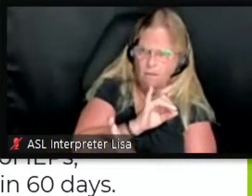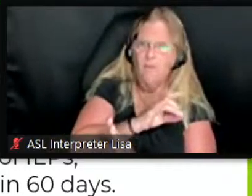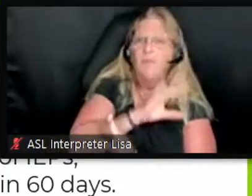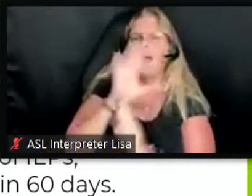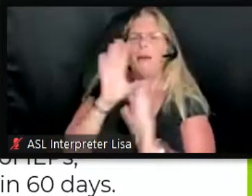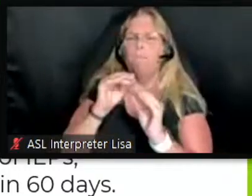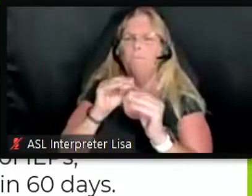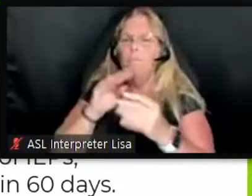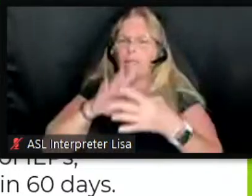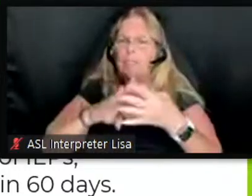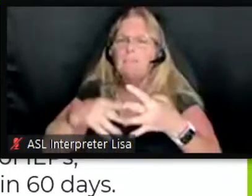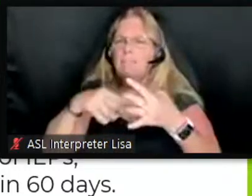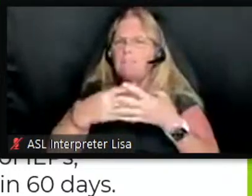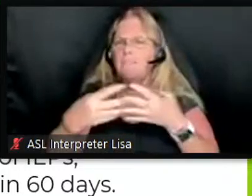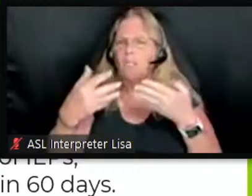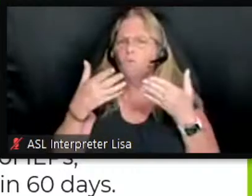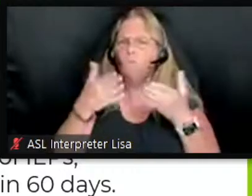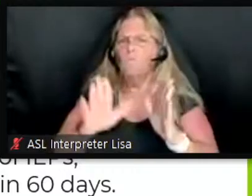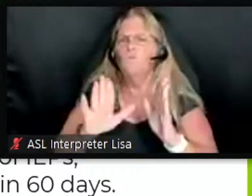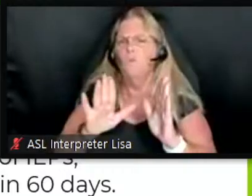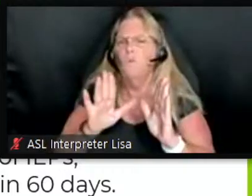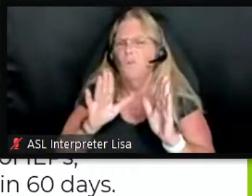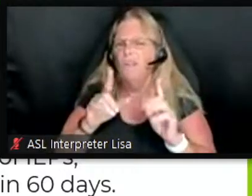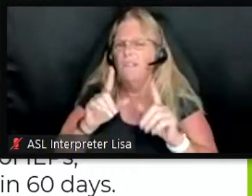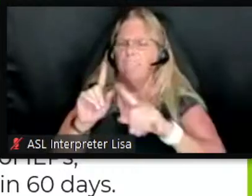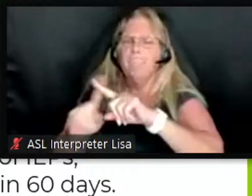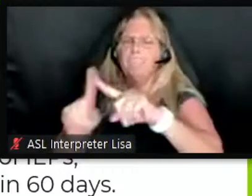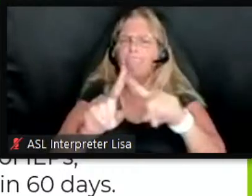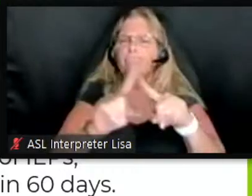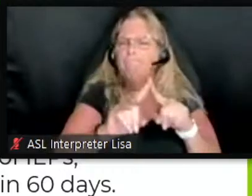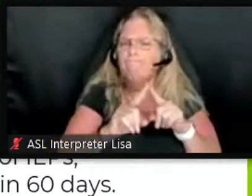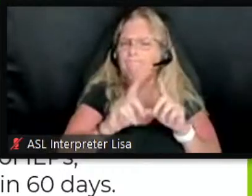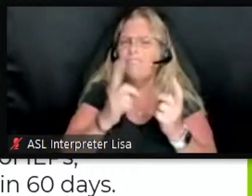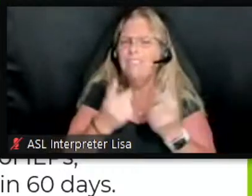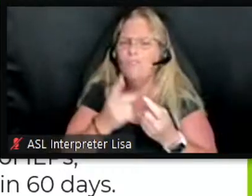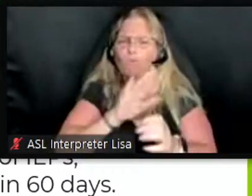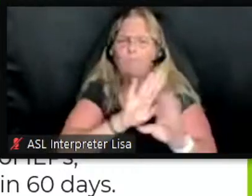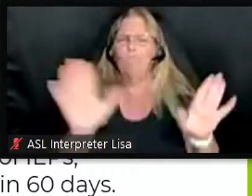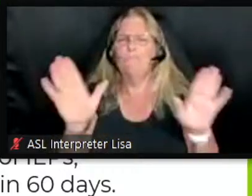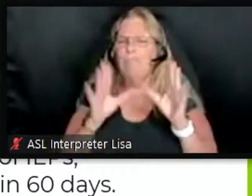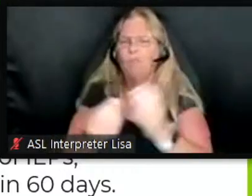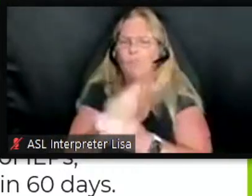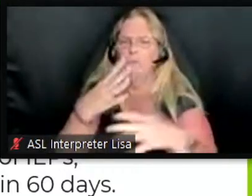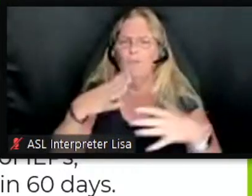during several districts' spring break, so we moved it up.